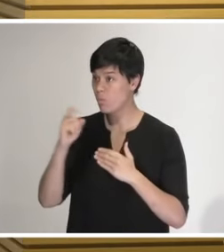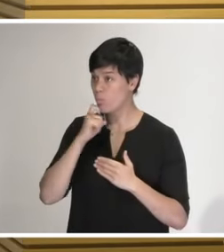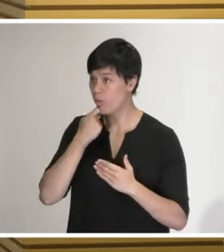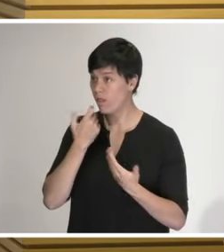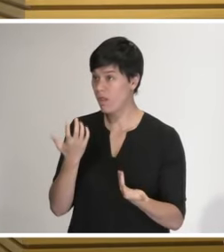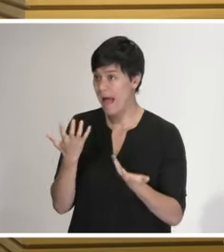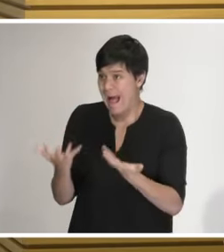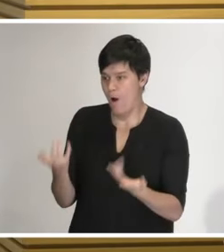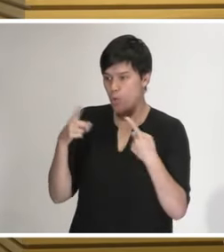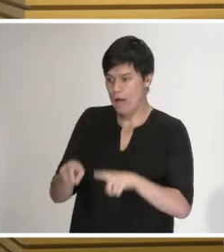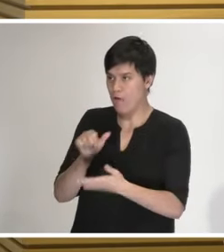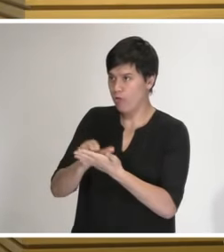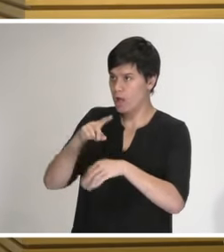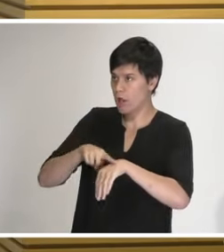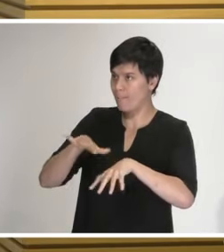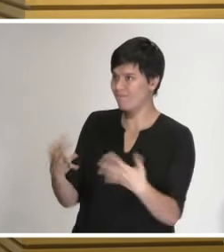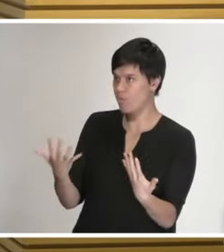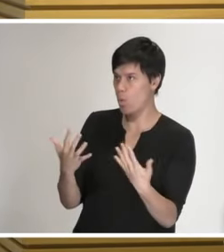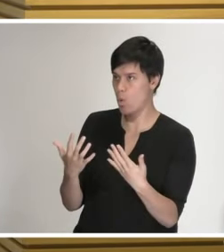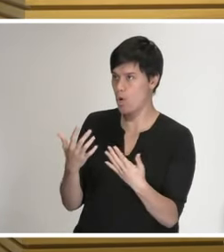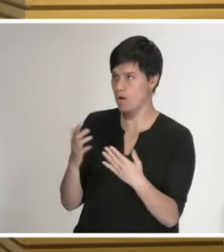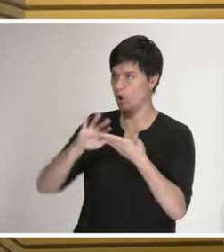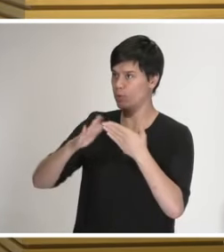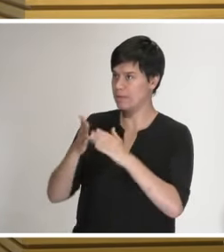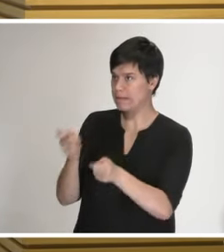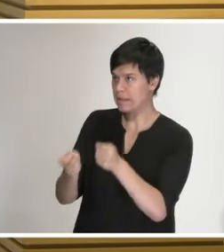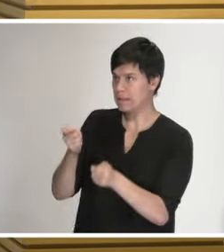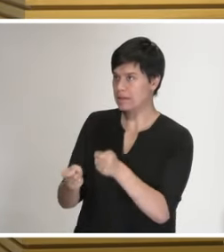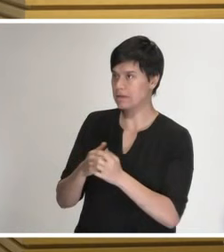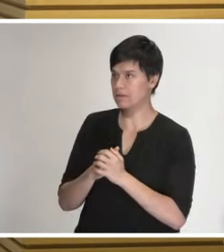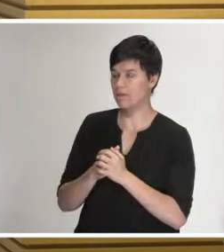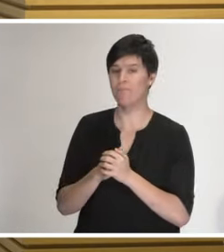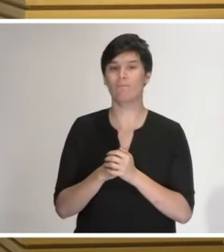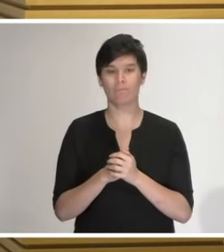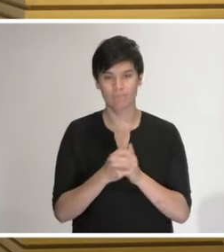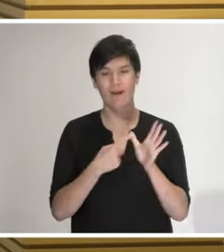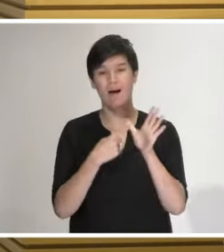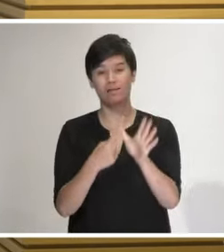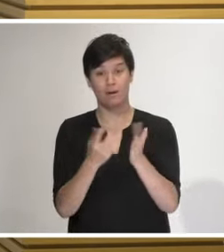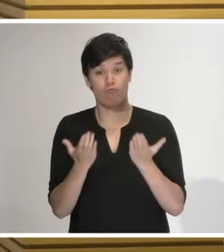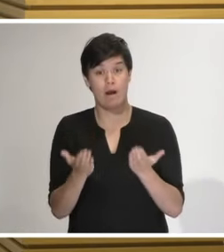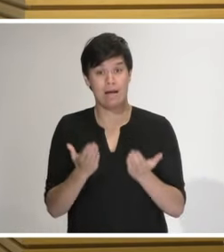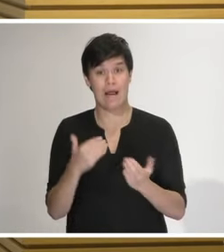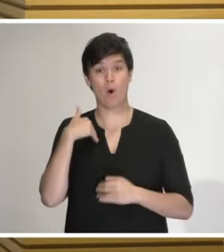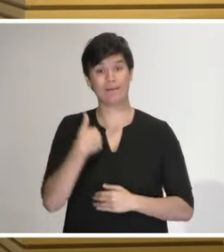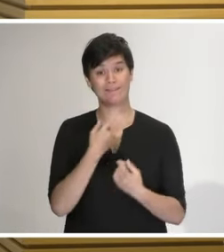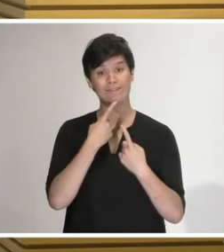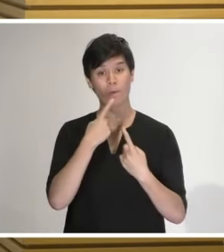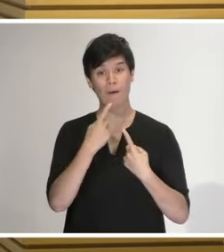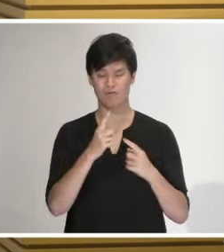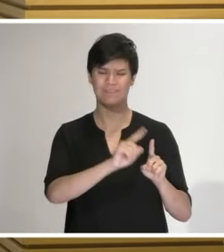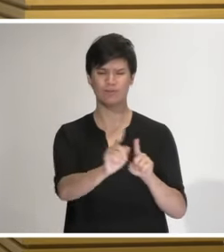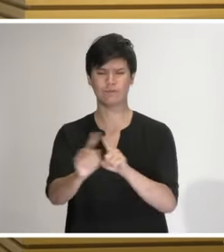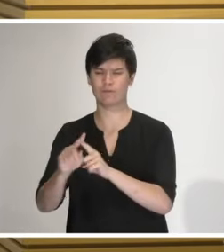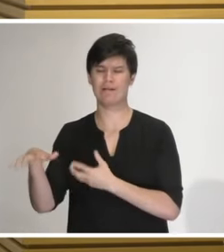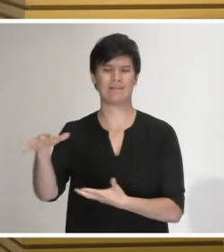or? It may be something that we consider. It's more about, at this moment, actually pulling together all the information sources backed up by